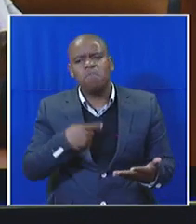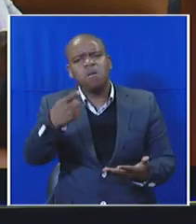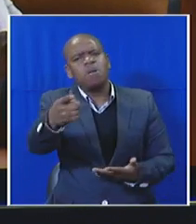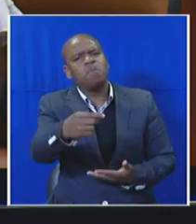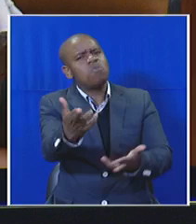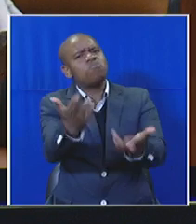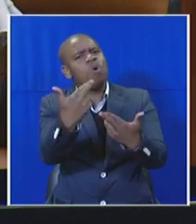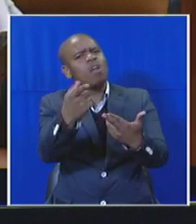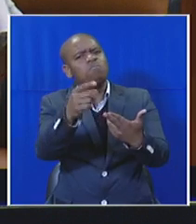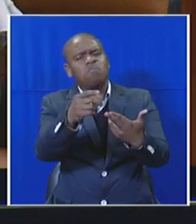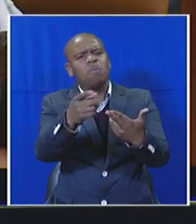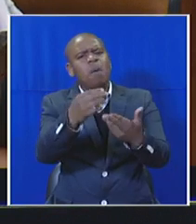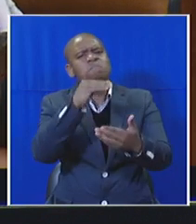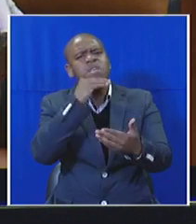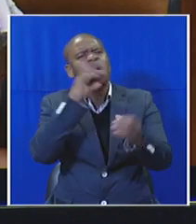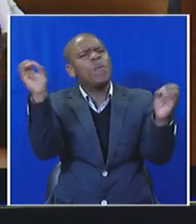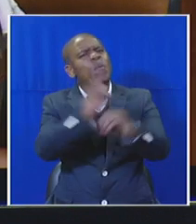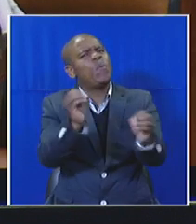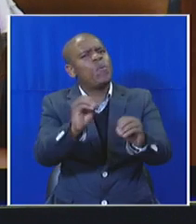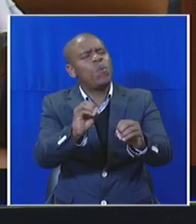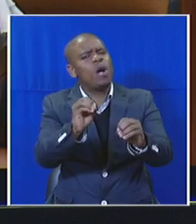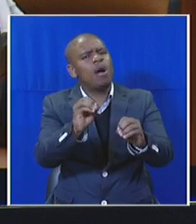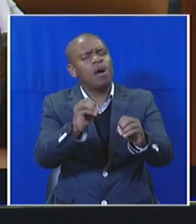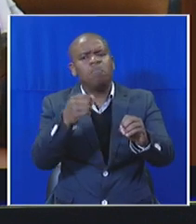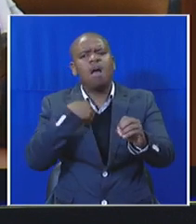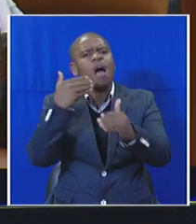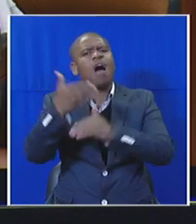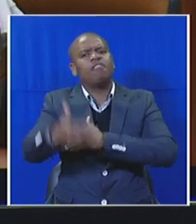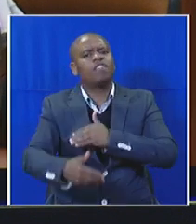absolutely nothing to the question, and then he laughs.